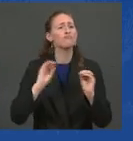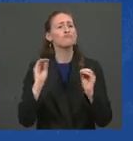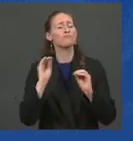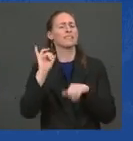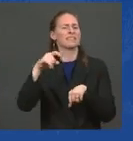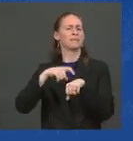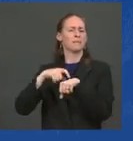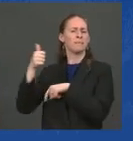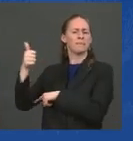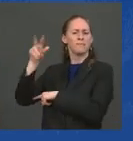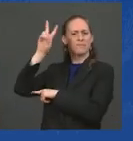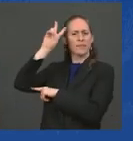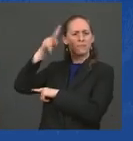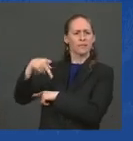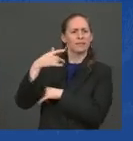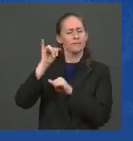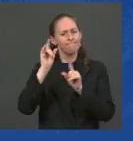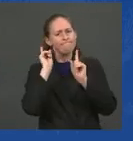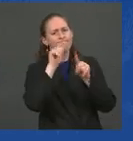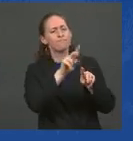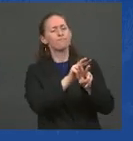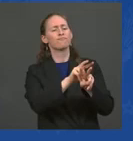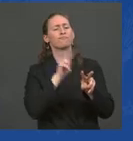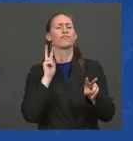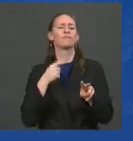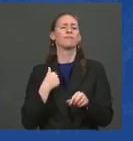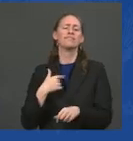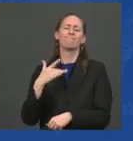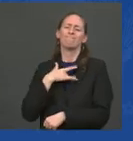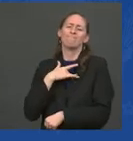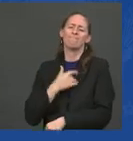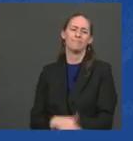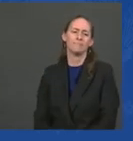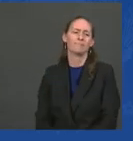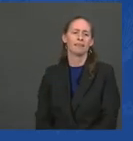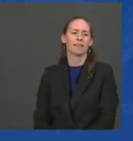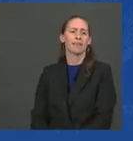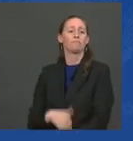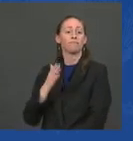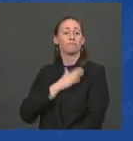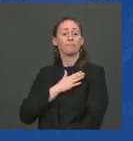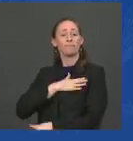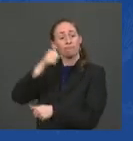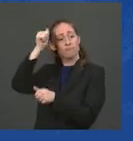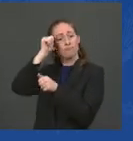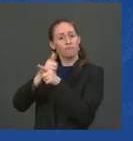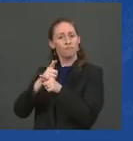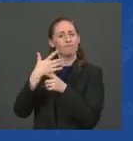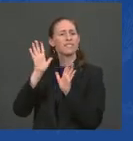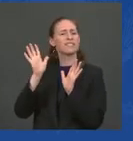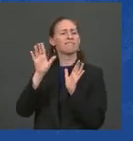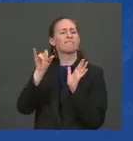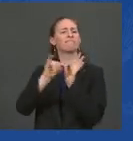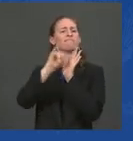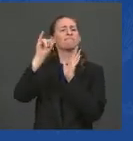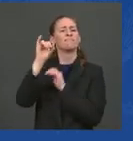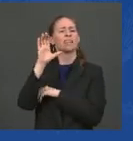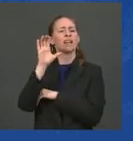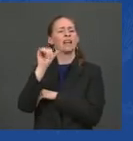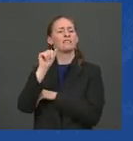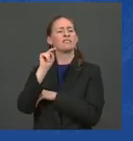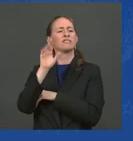Biden. When my older brother was diagnosed with cancer, who did I call first for advice and counsel on what to